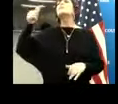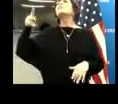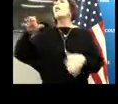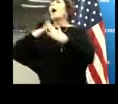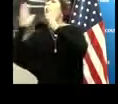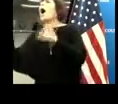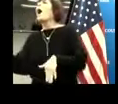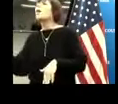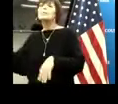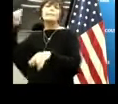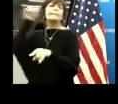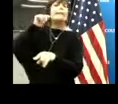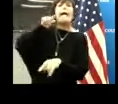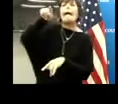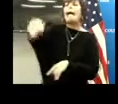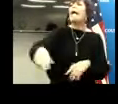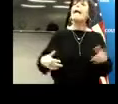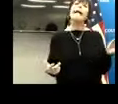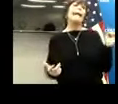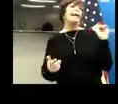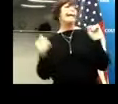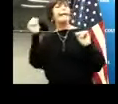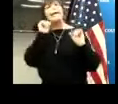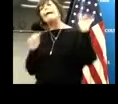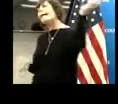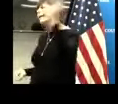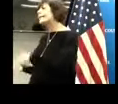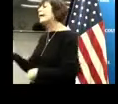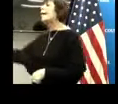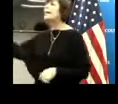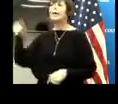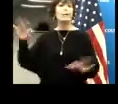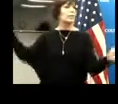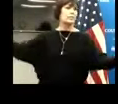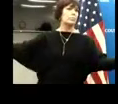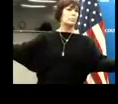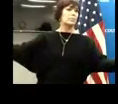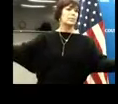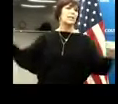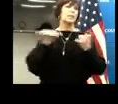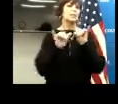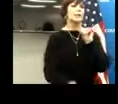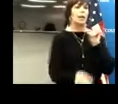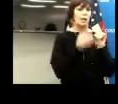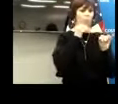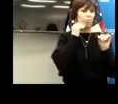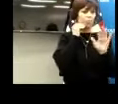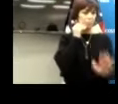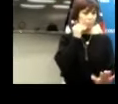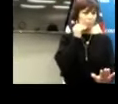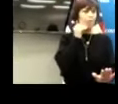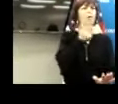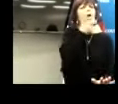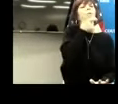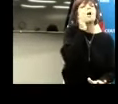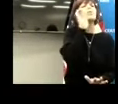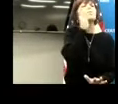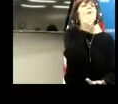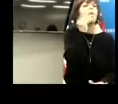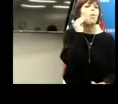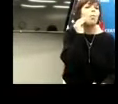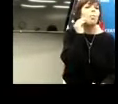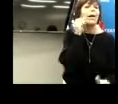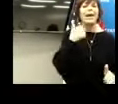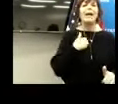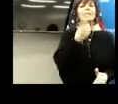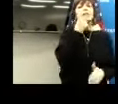and Aunt Viv's, or of course Aunt Ginny, don't go to their house. Stay home. Watch the football games at home. Have the